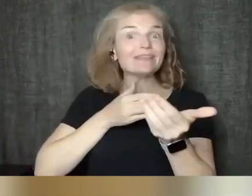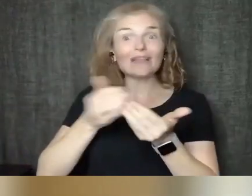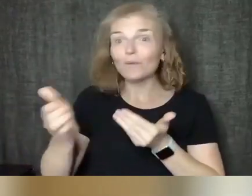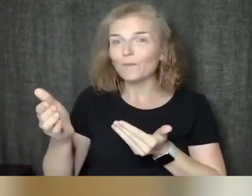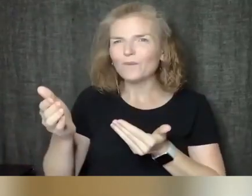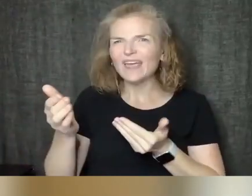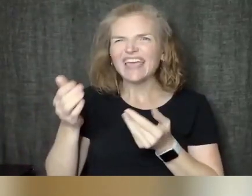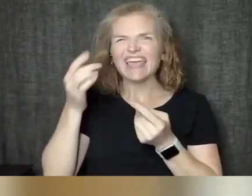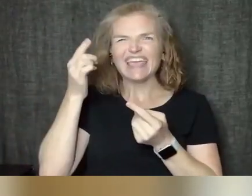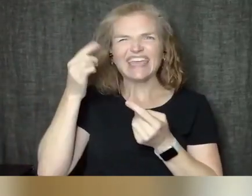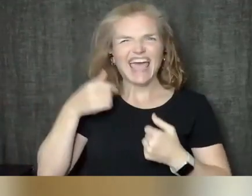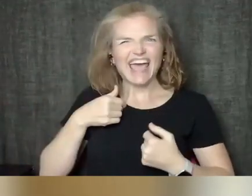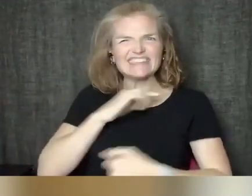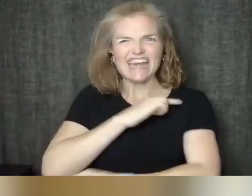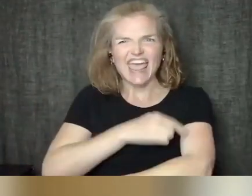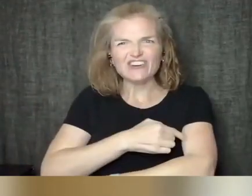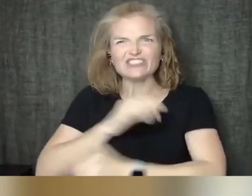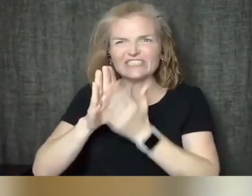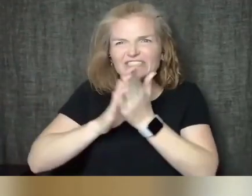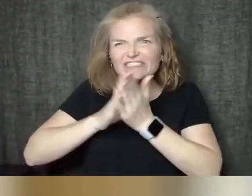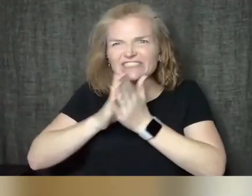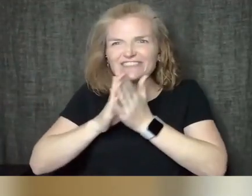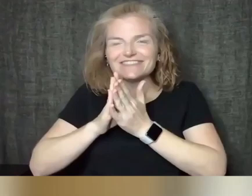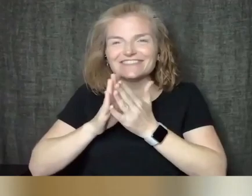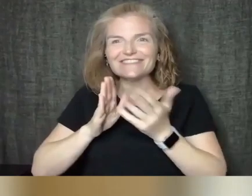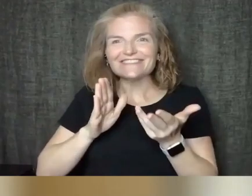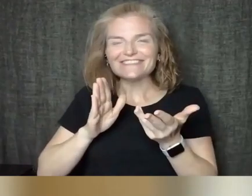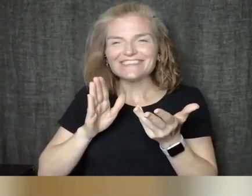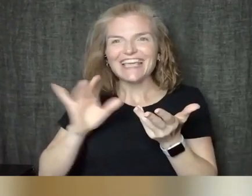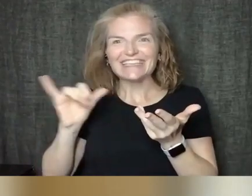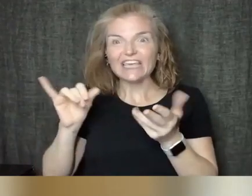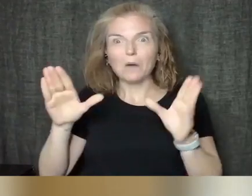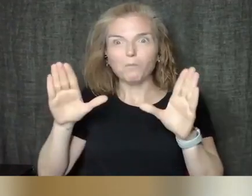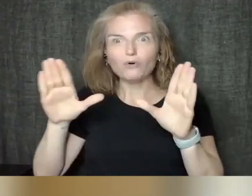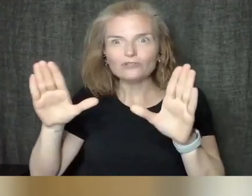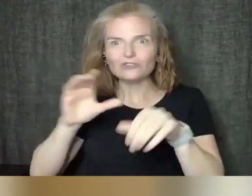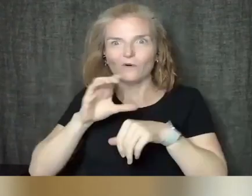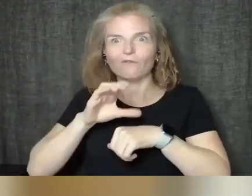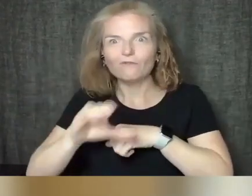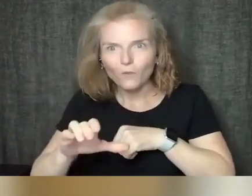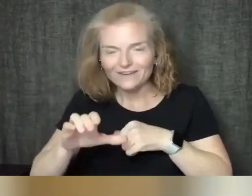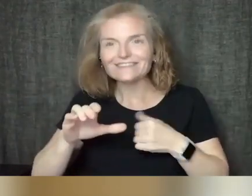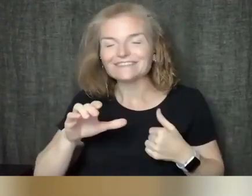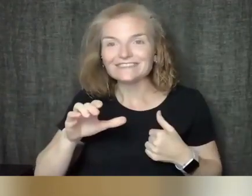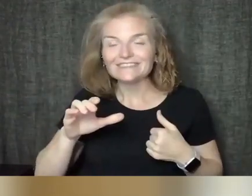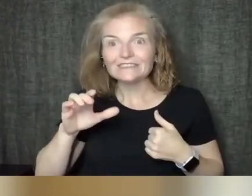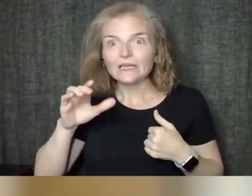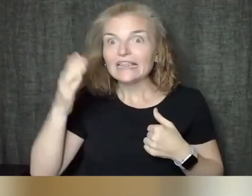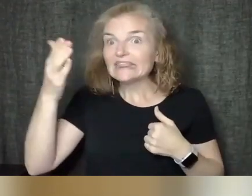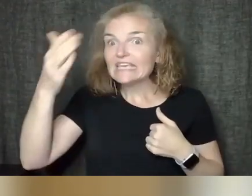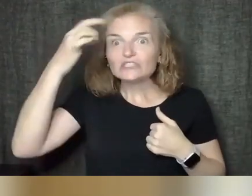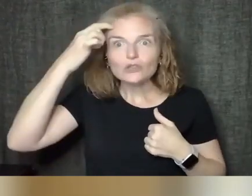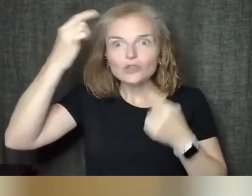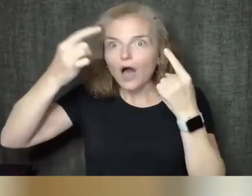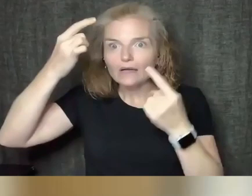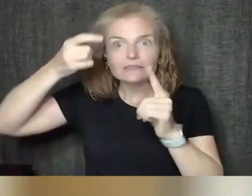momentum, you know, maybe a karmic push from our past patterning. Something just, they keep coming, even though we